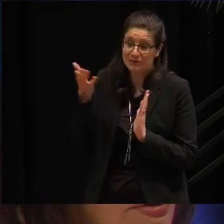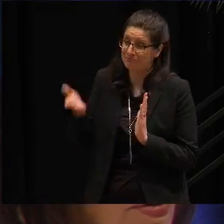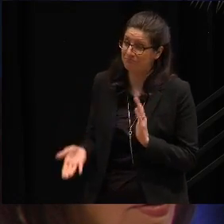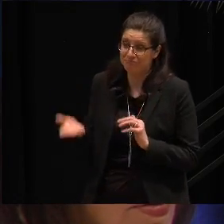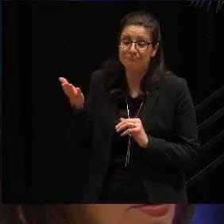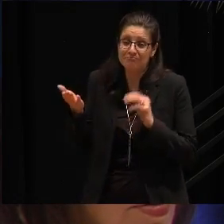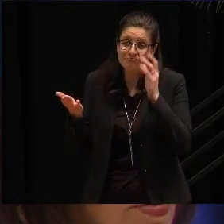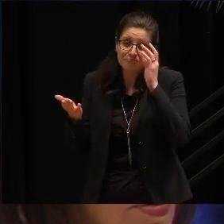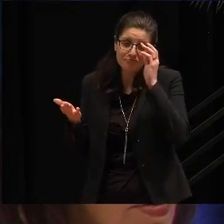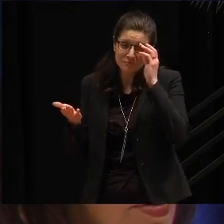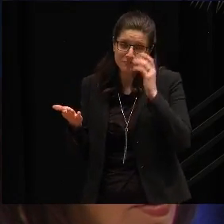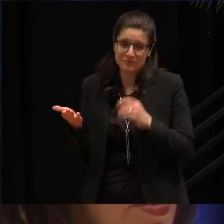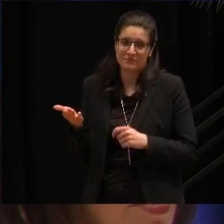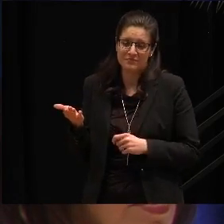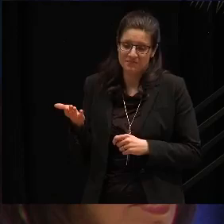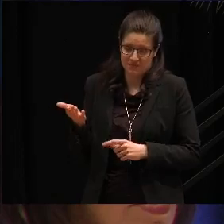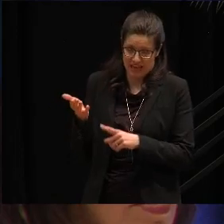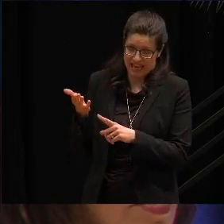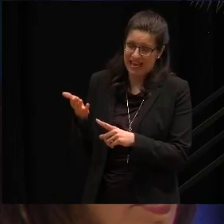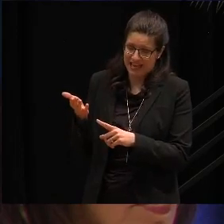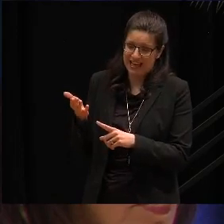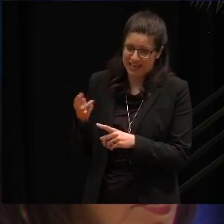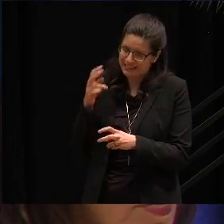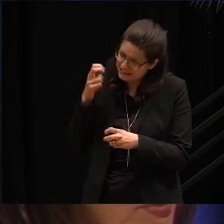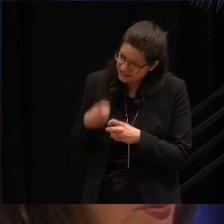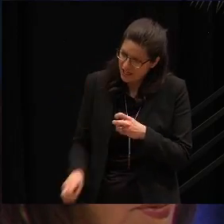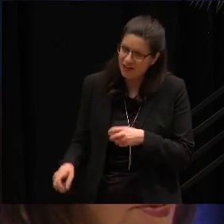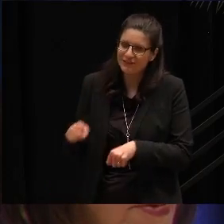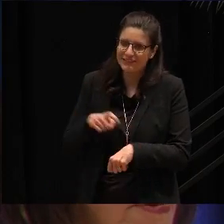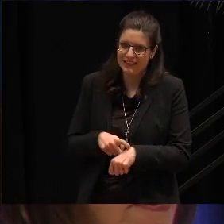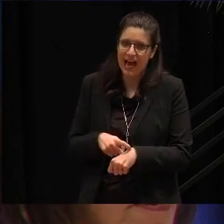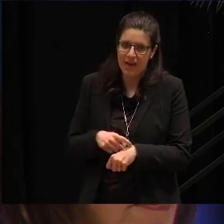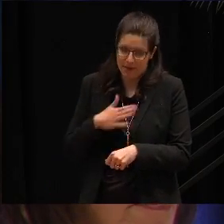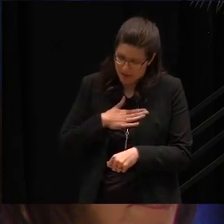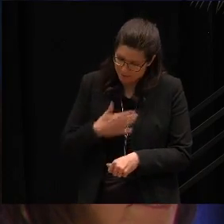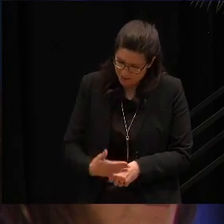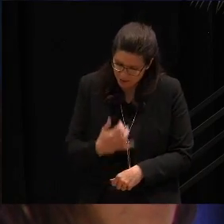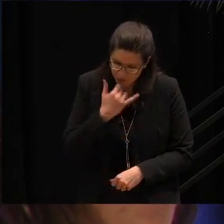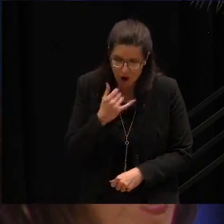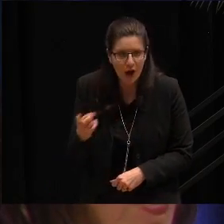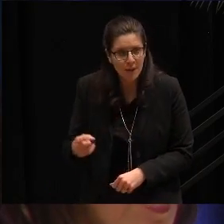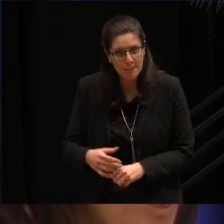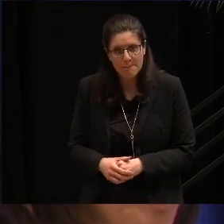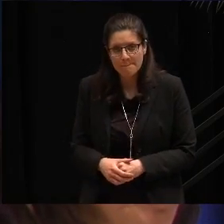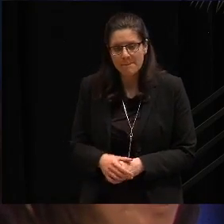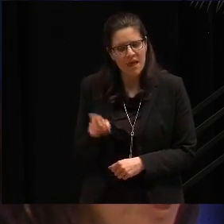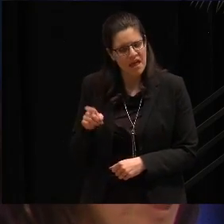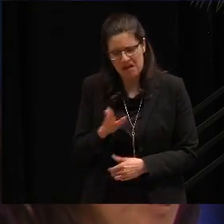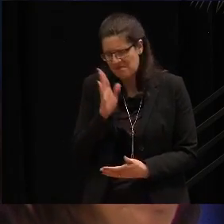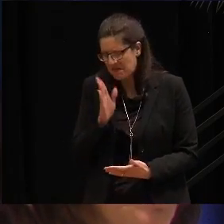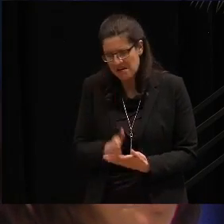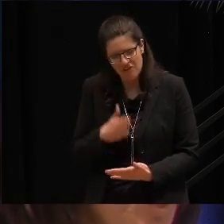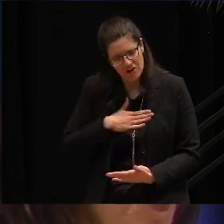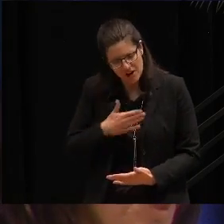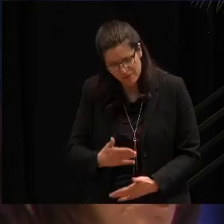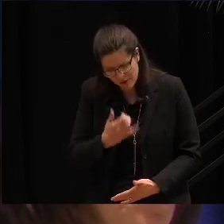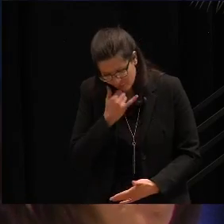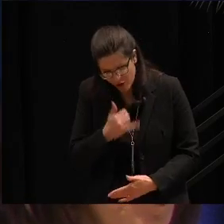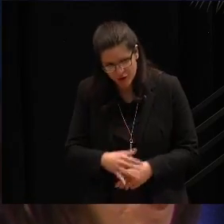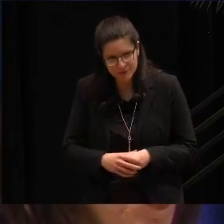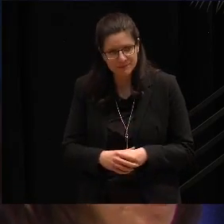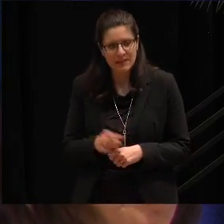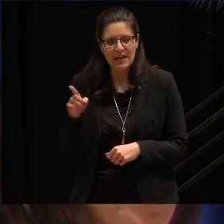somebody who really has a difficult time admitting he's wrong. And he will never do that. He